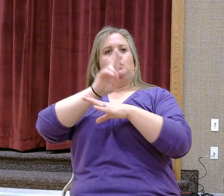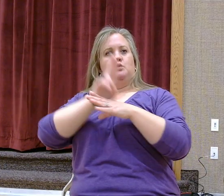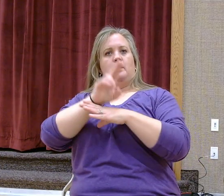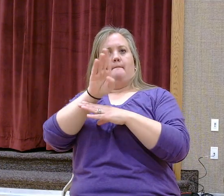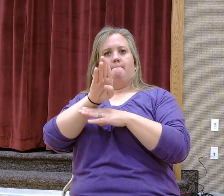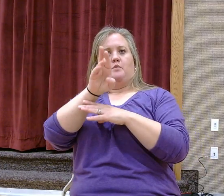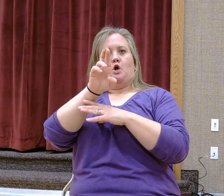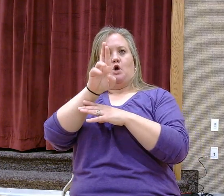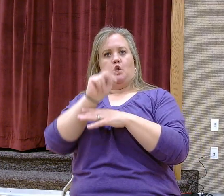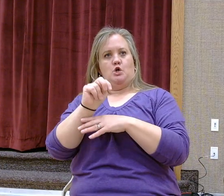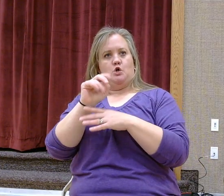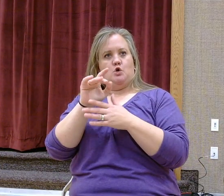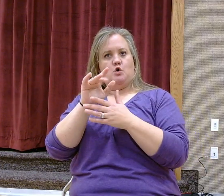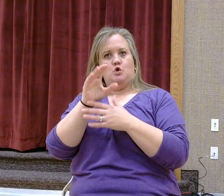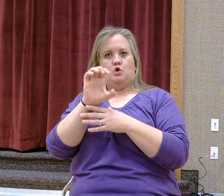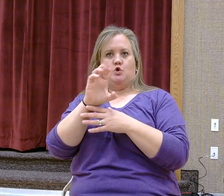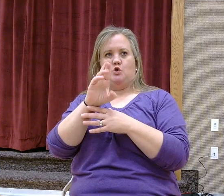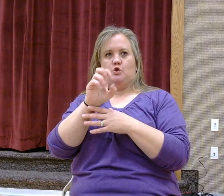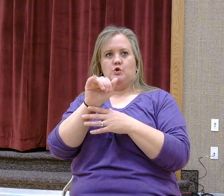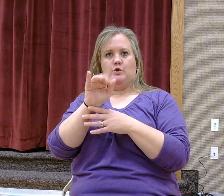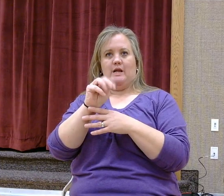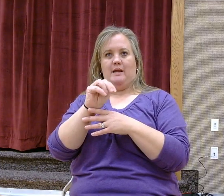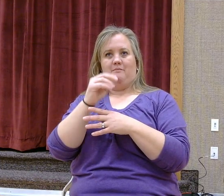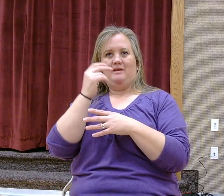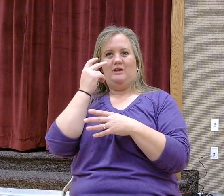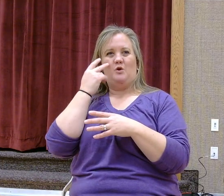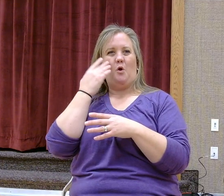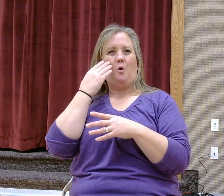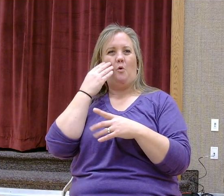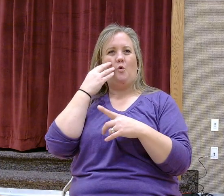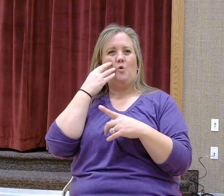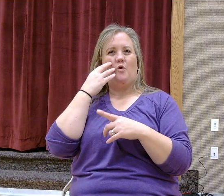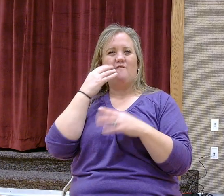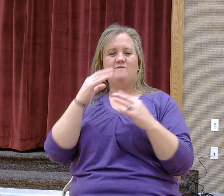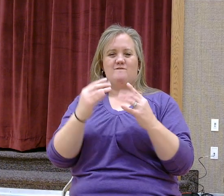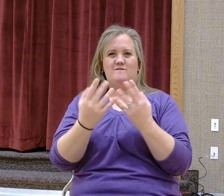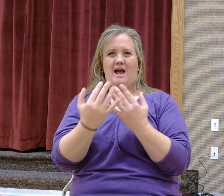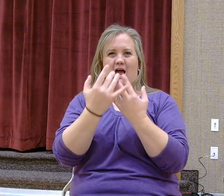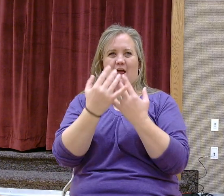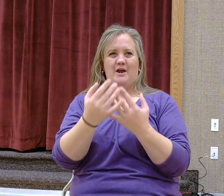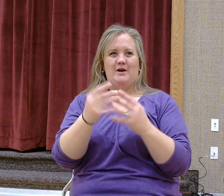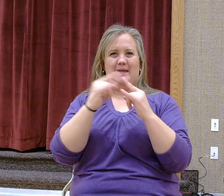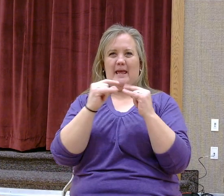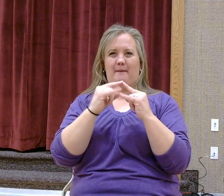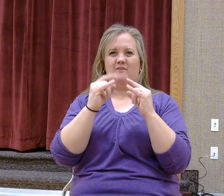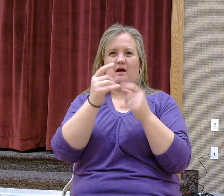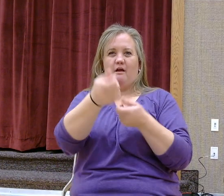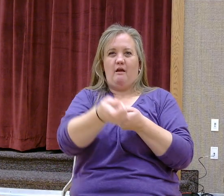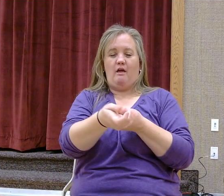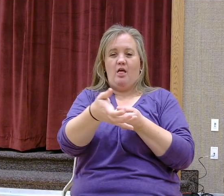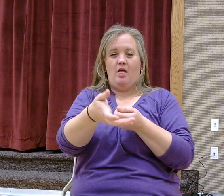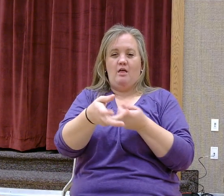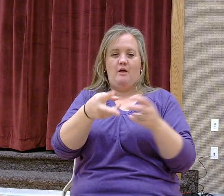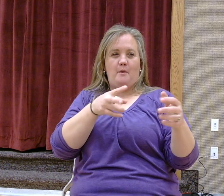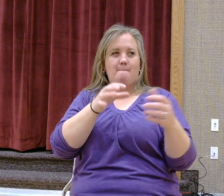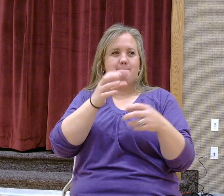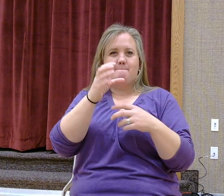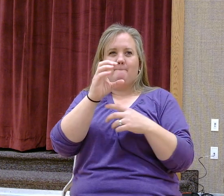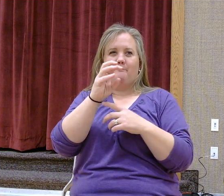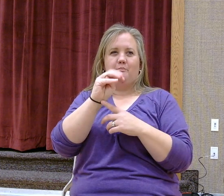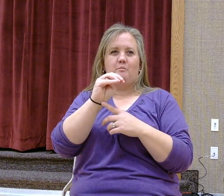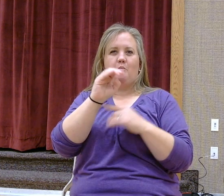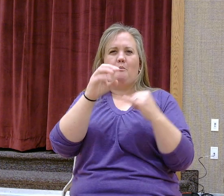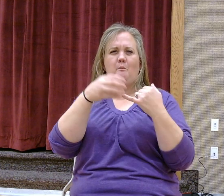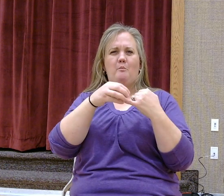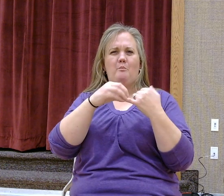it's like a poker, roasted marshmallows, touching that, touching a cookie sheet, things like that. Yeah. Small